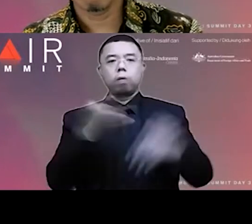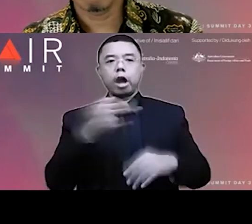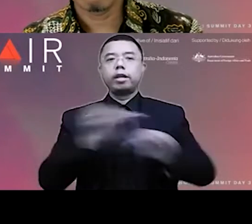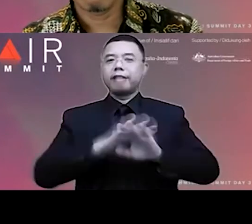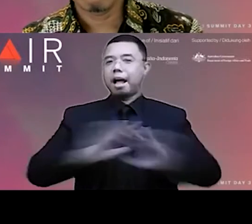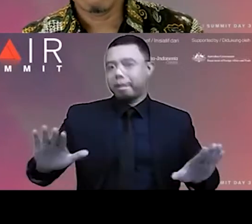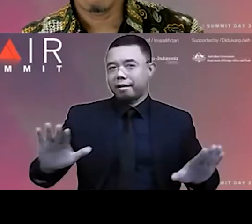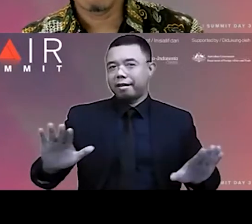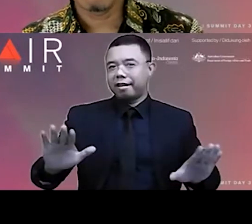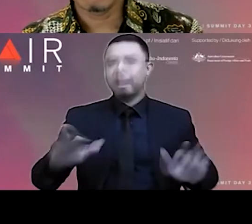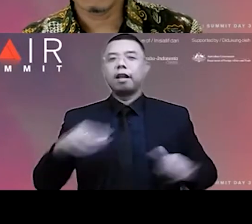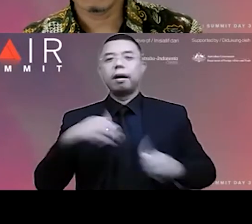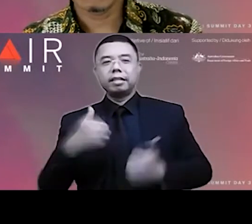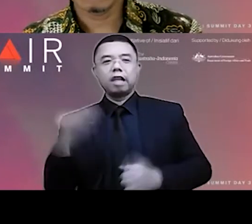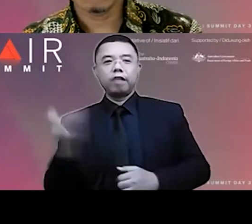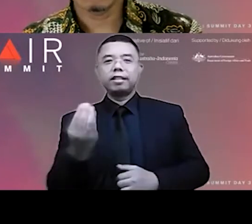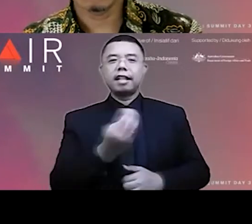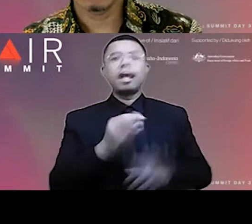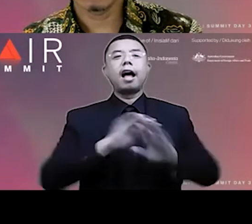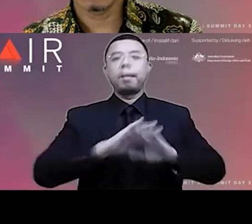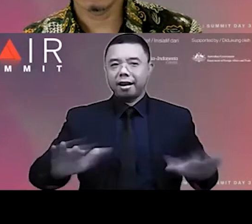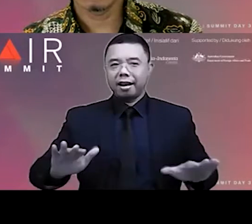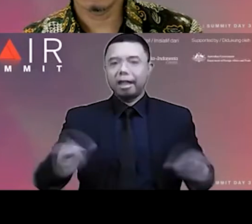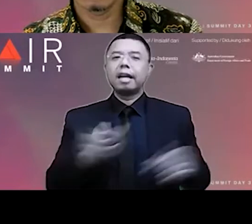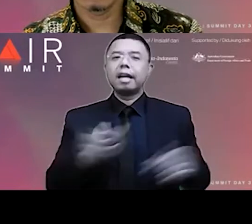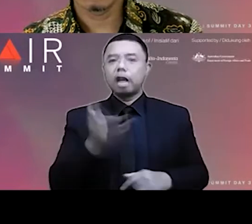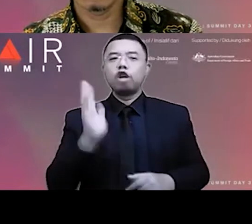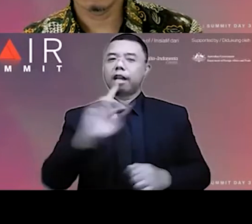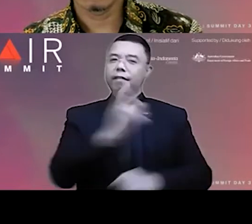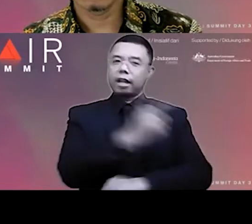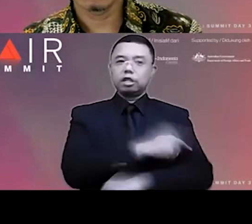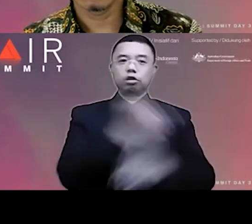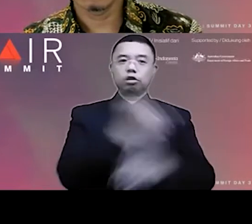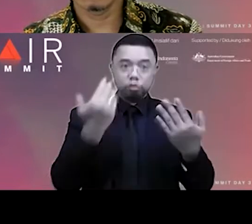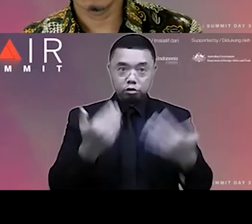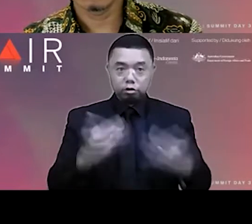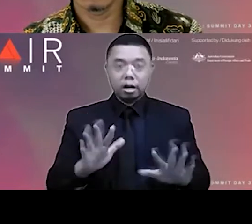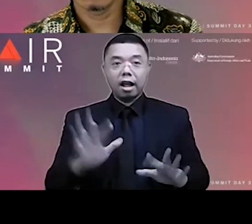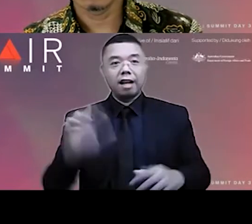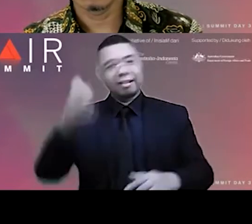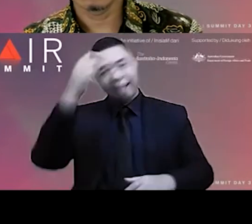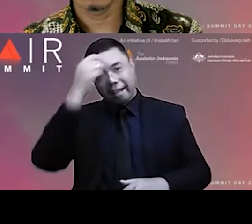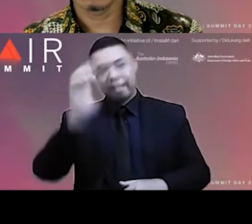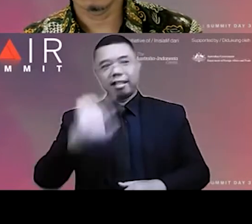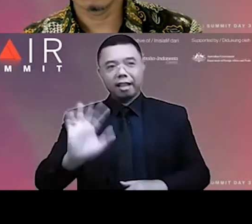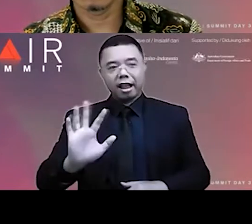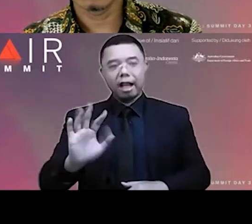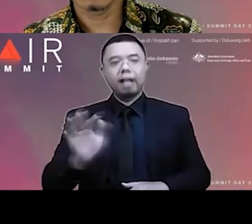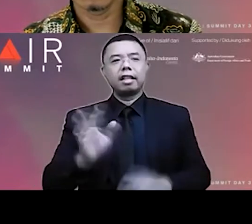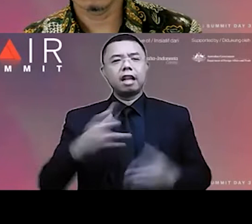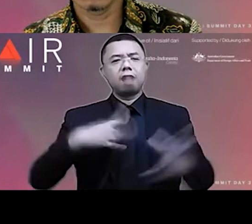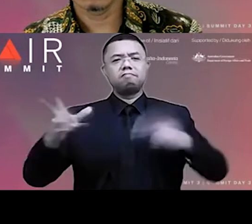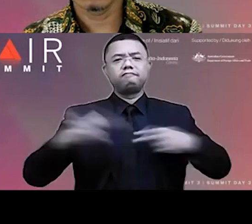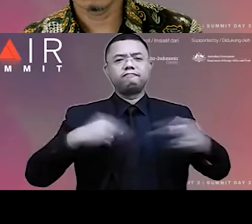fully vaccinated, you are not sick, you will not get other people sick as well. I want to share an outcome from